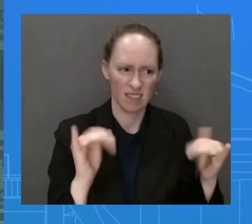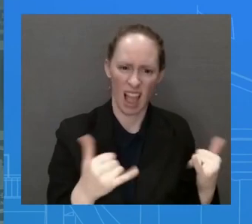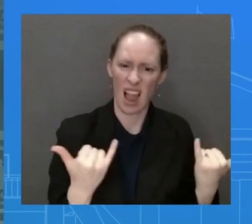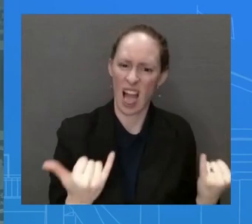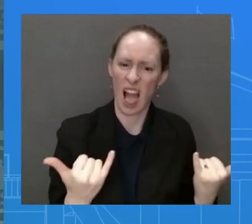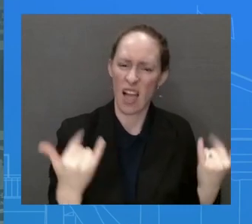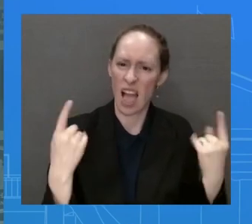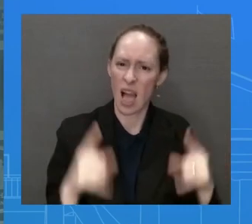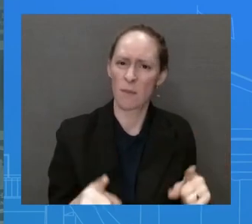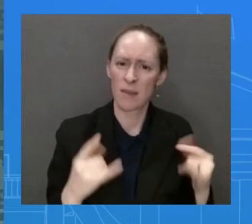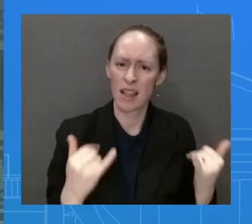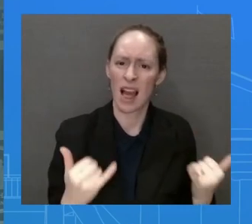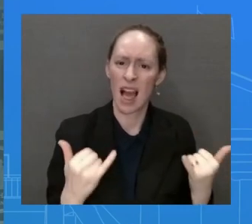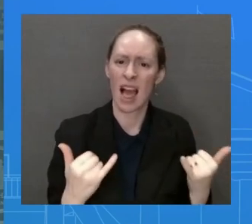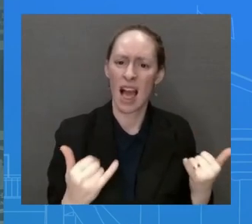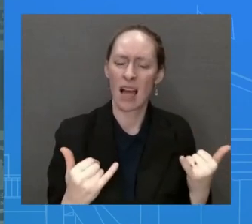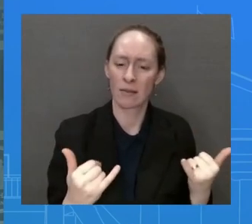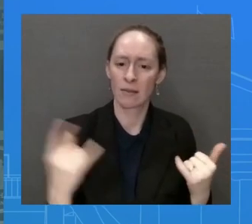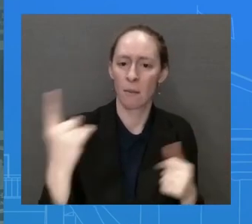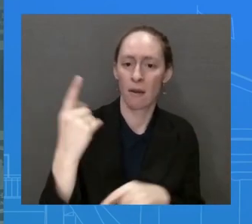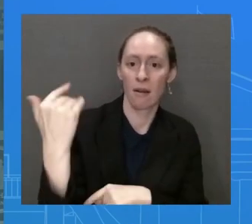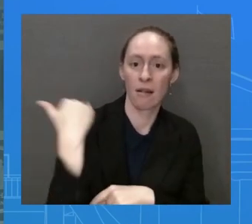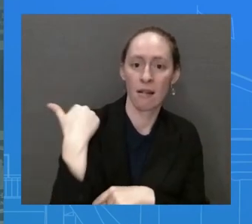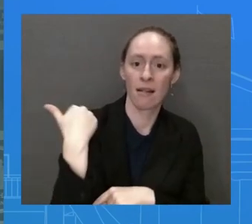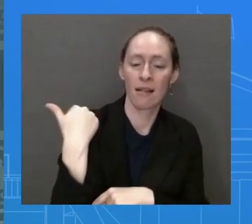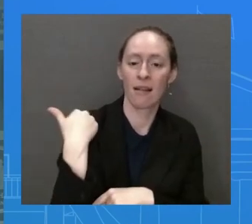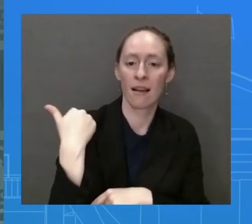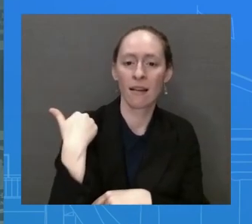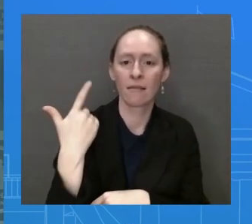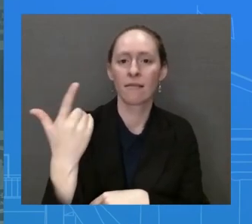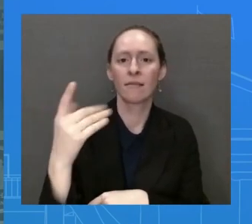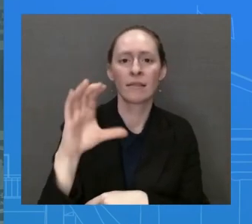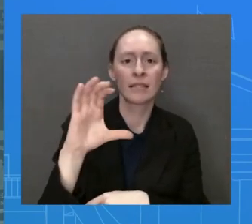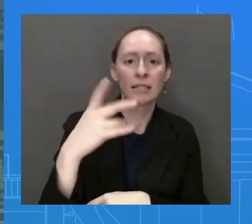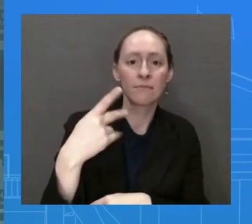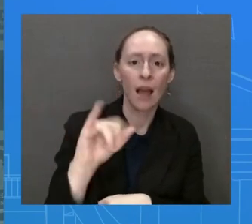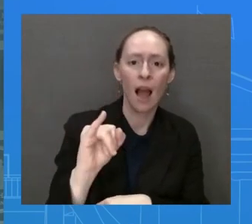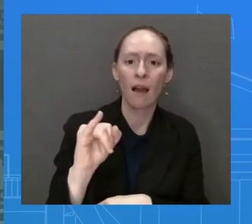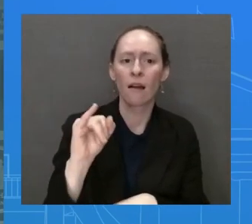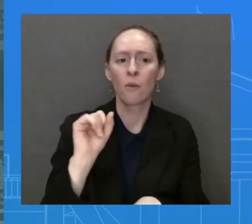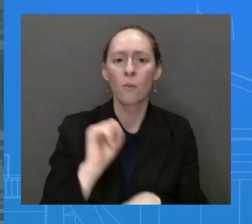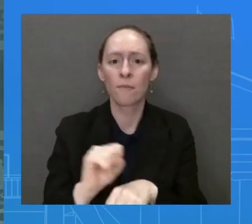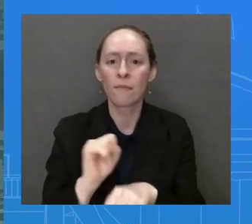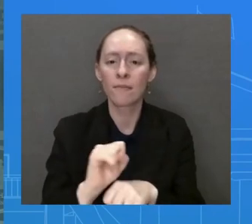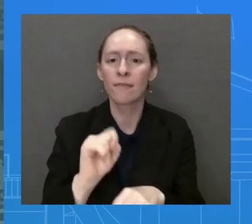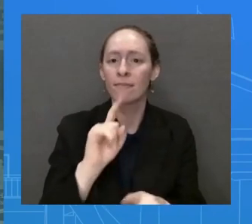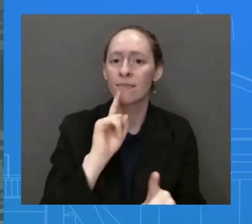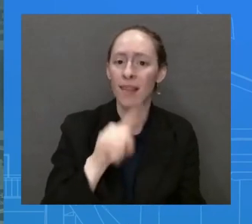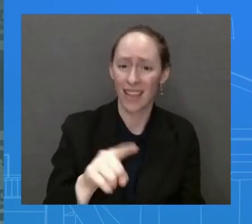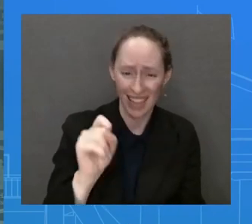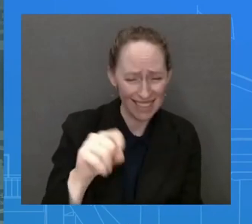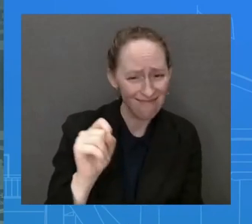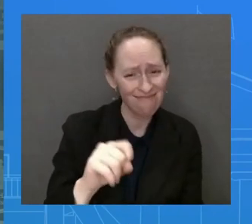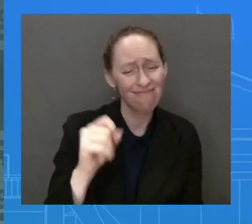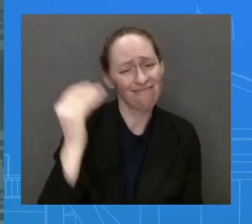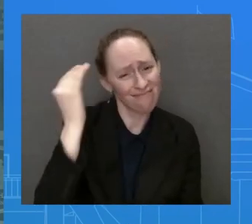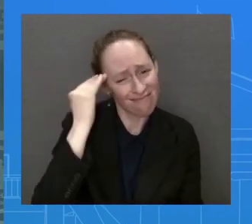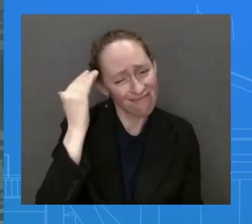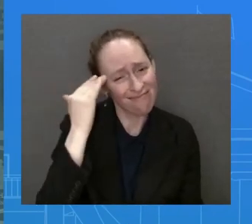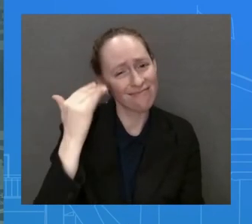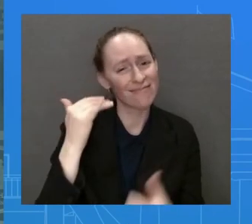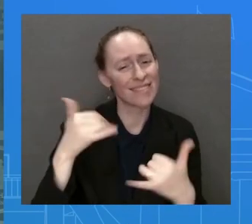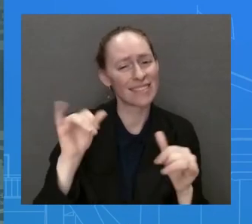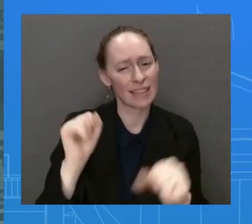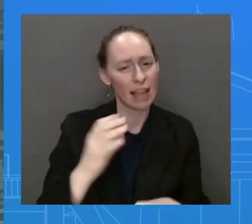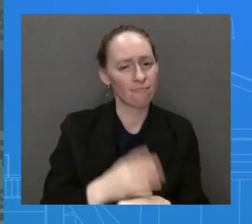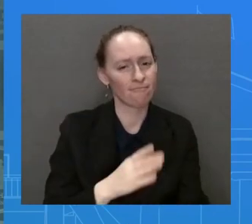the CPI data, and the jobs report. We are seeing, while there's still more work to do, we are seeing the president's economic policy